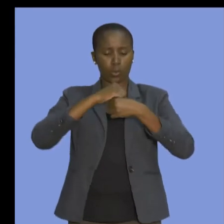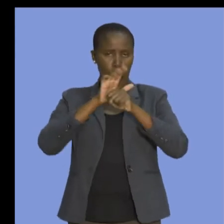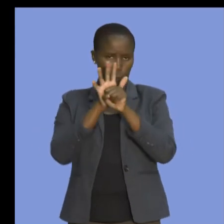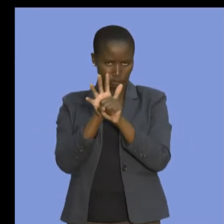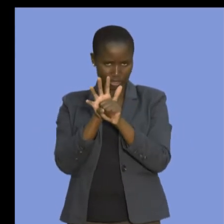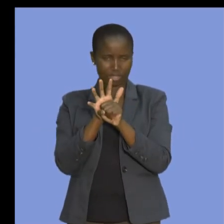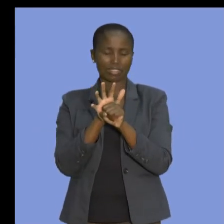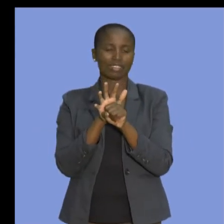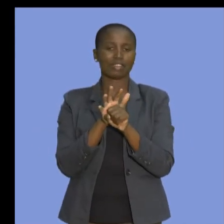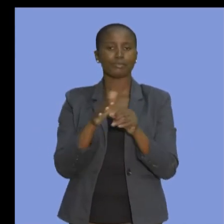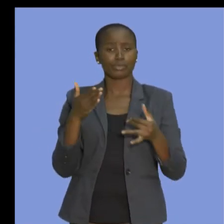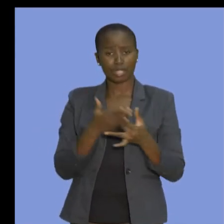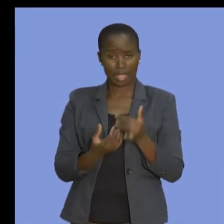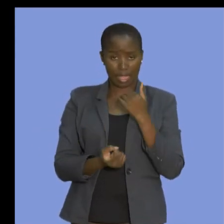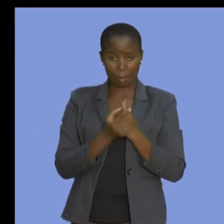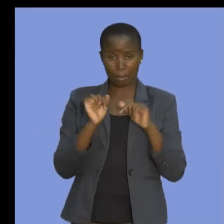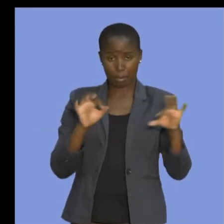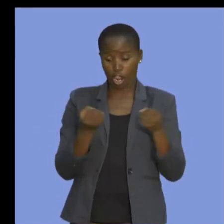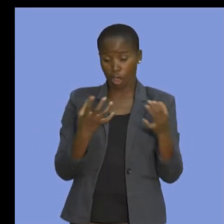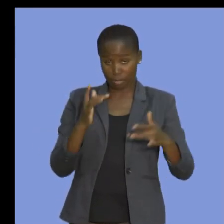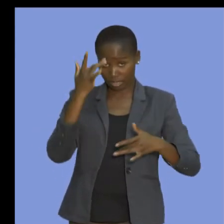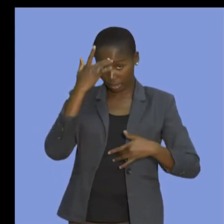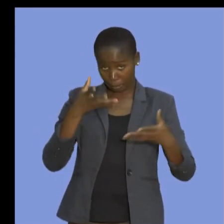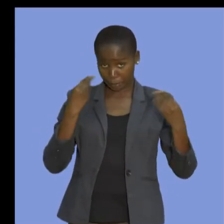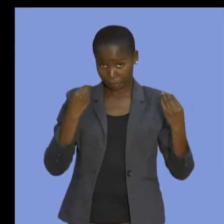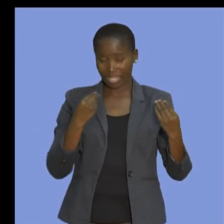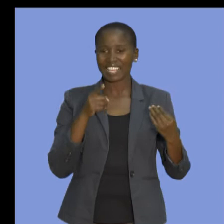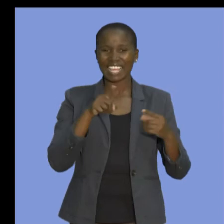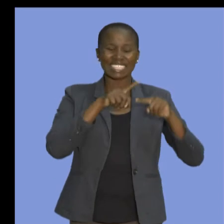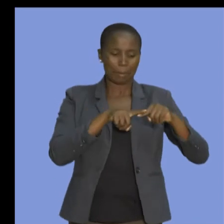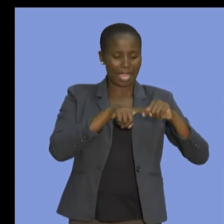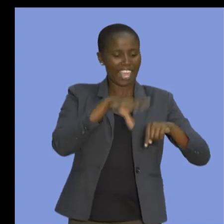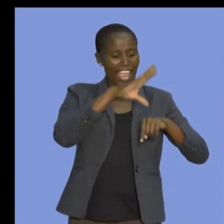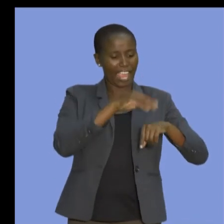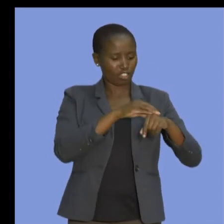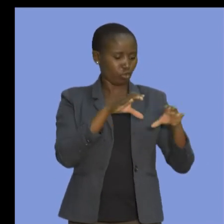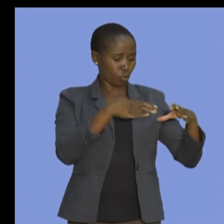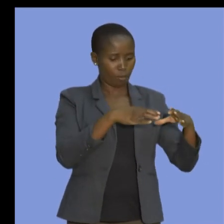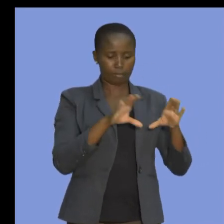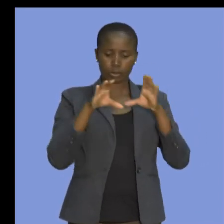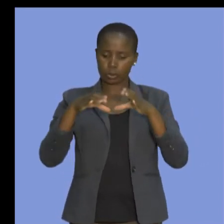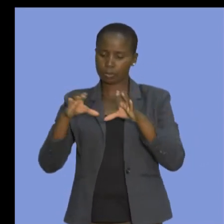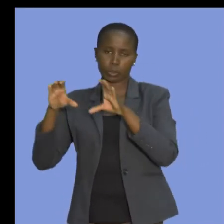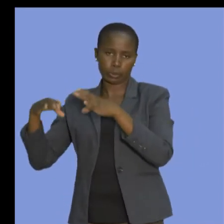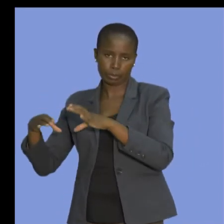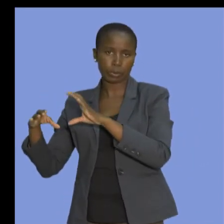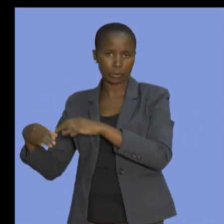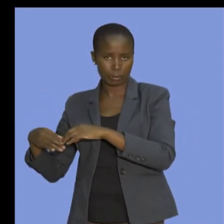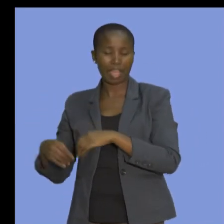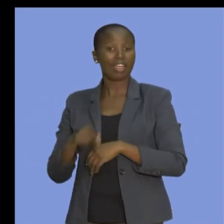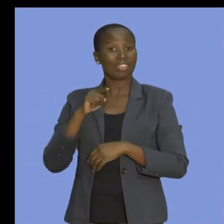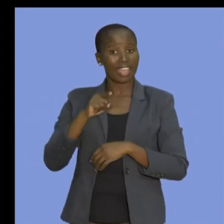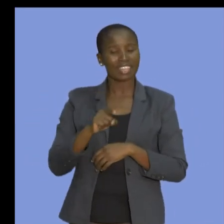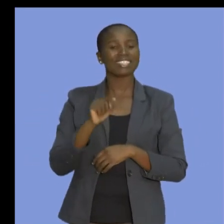age. So this is discrete data, and this is continuous data, which